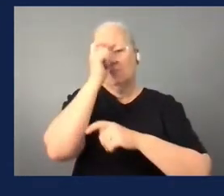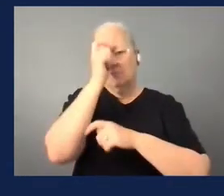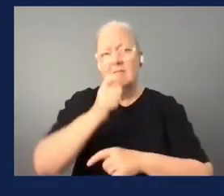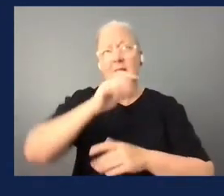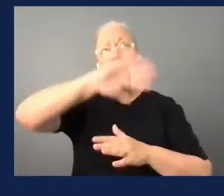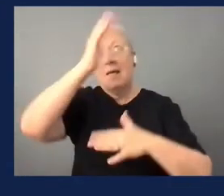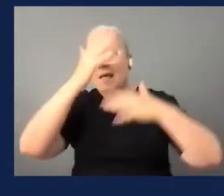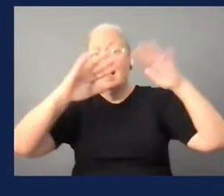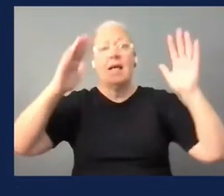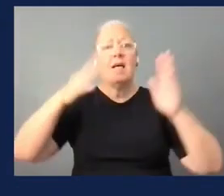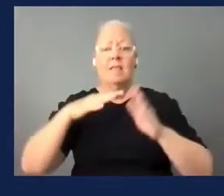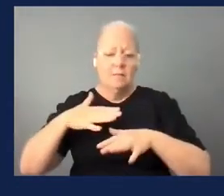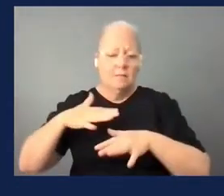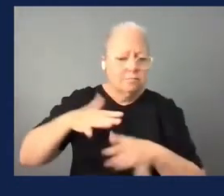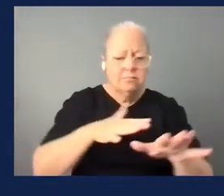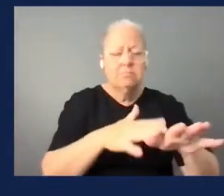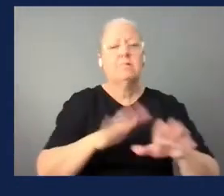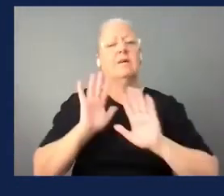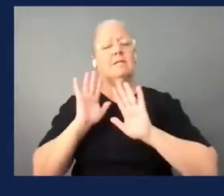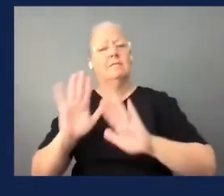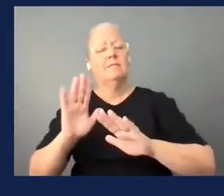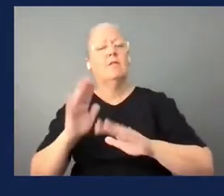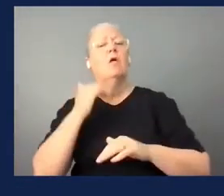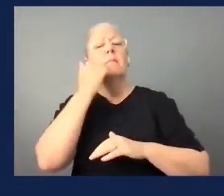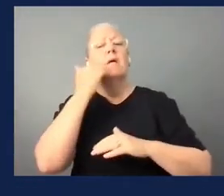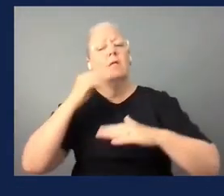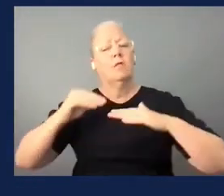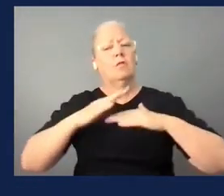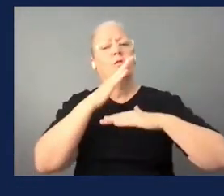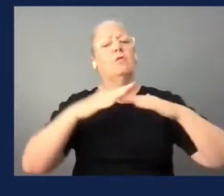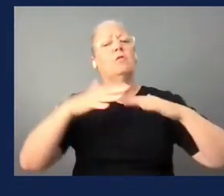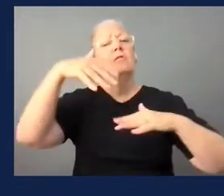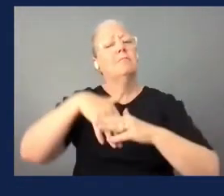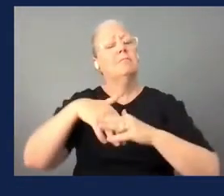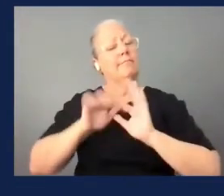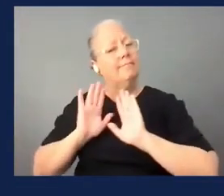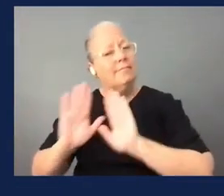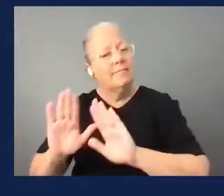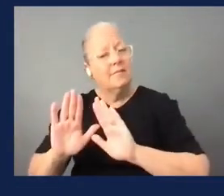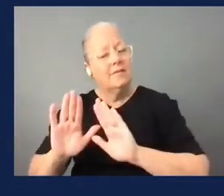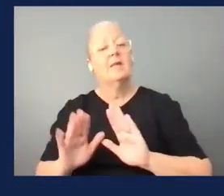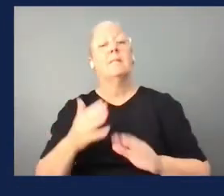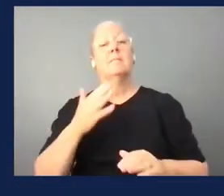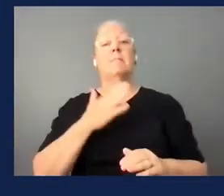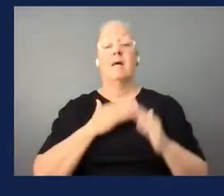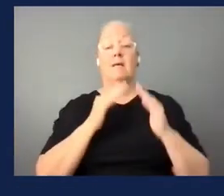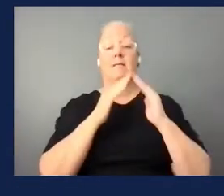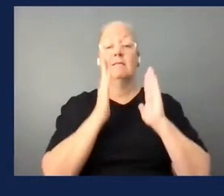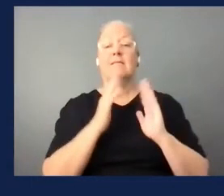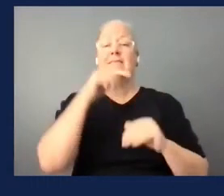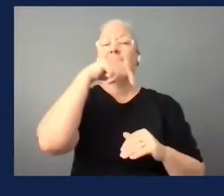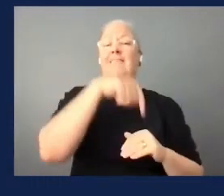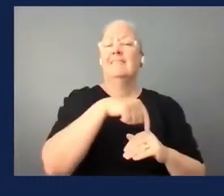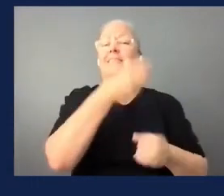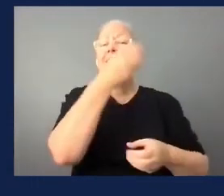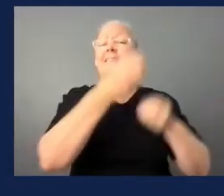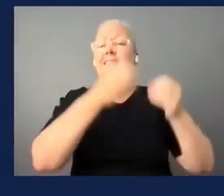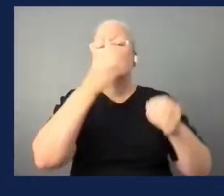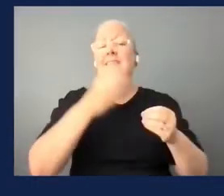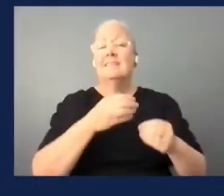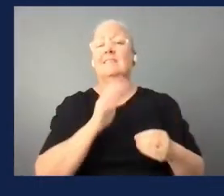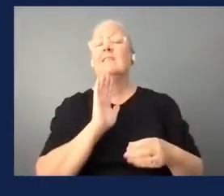the Indigenous people where I grew up and the city where I'm now living, and the Indigenous people who